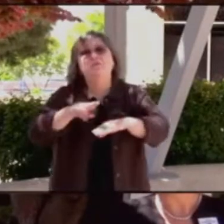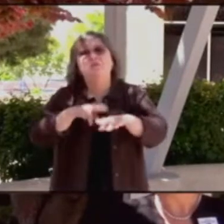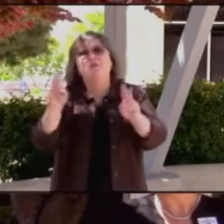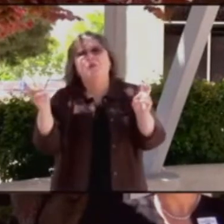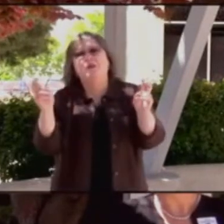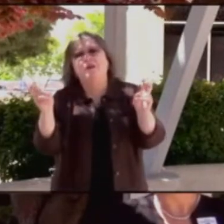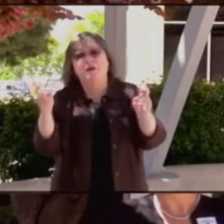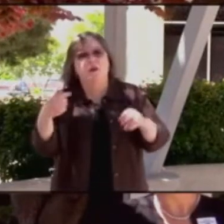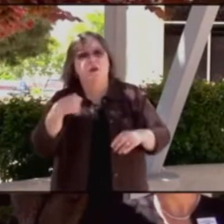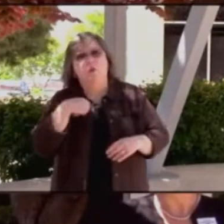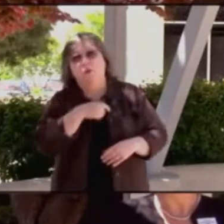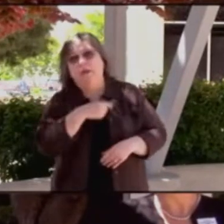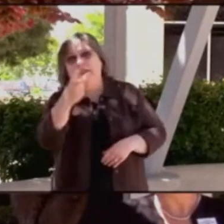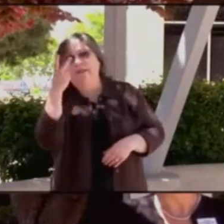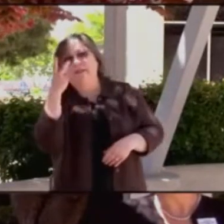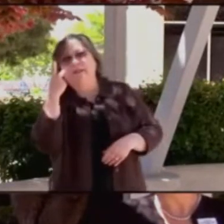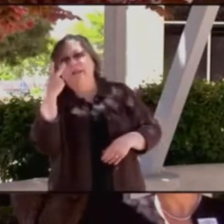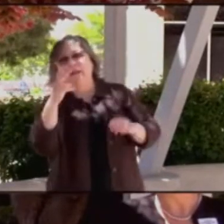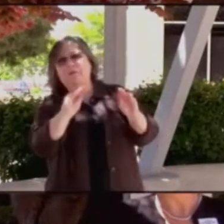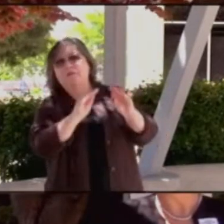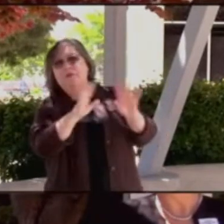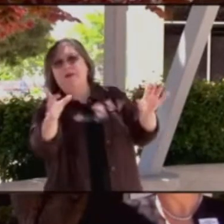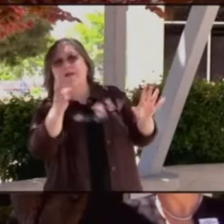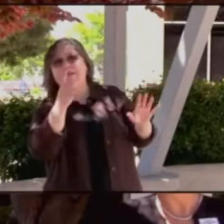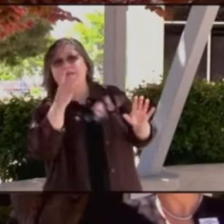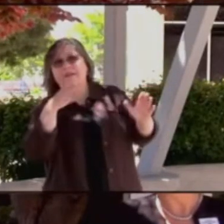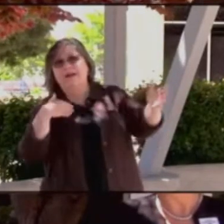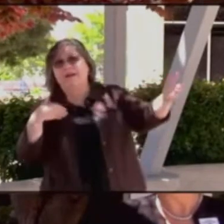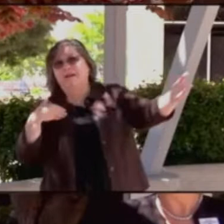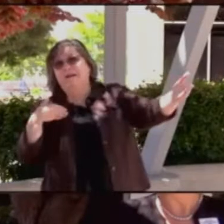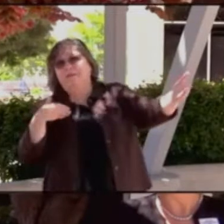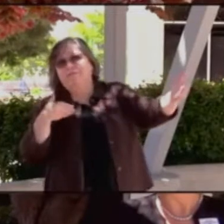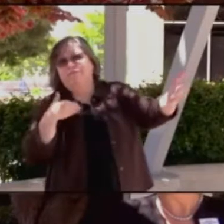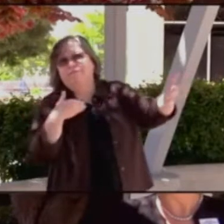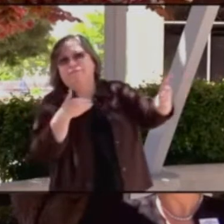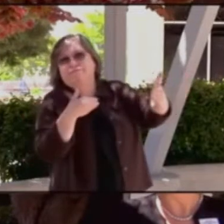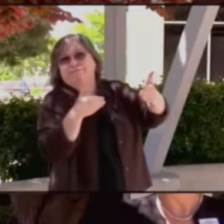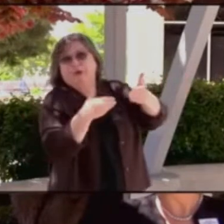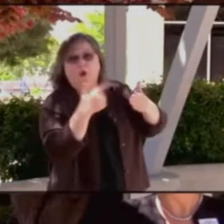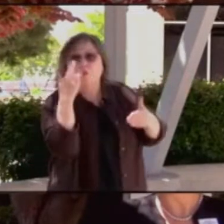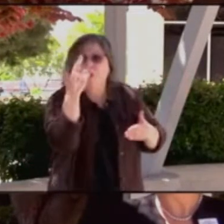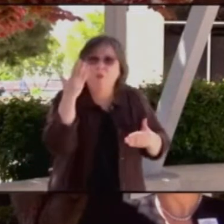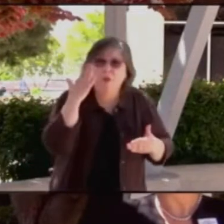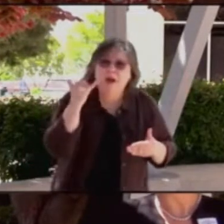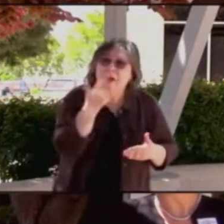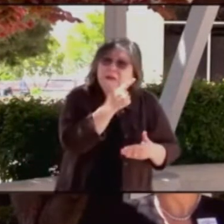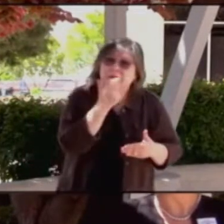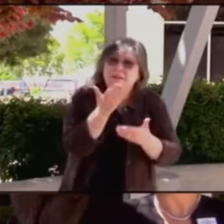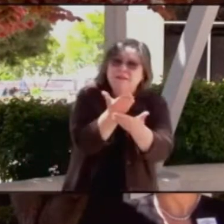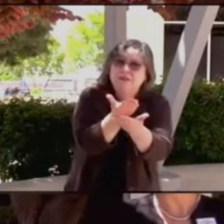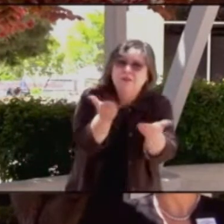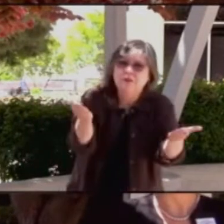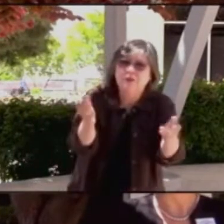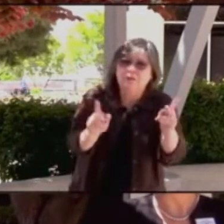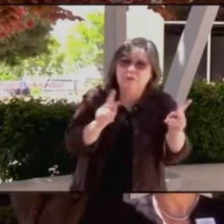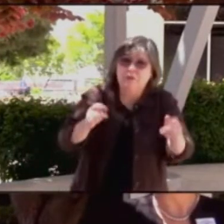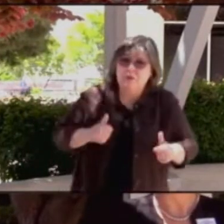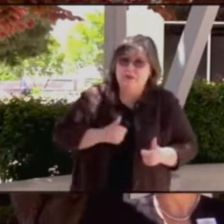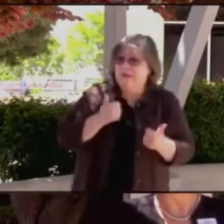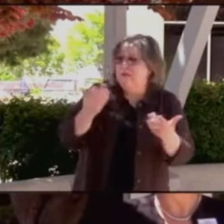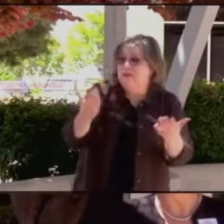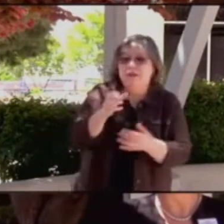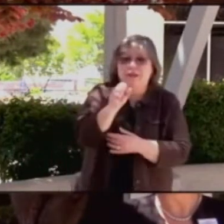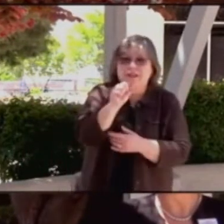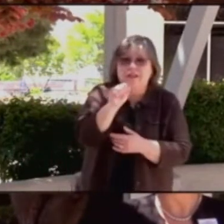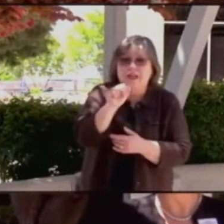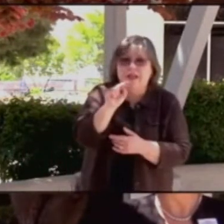light at the end of the tunnel is brighter and closer than ever because the residents of Santa Clara County have stepped up.